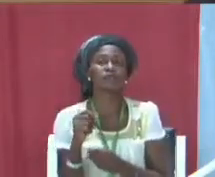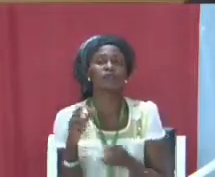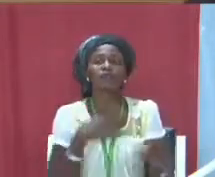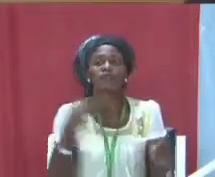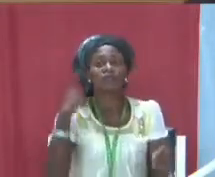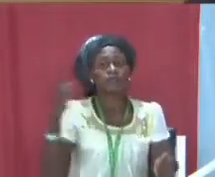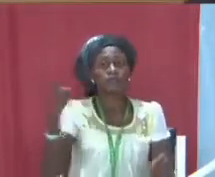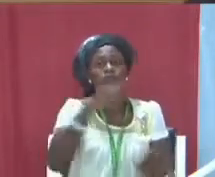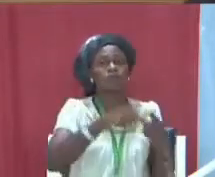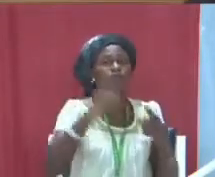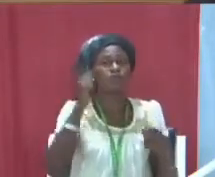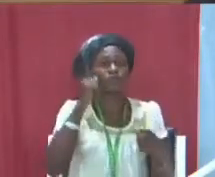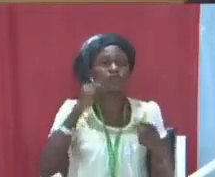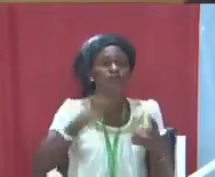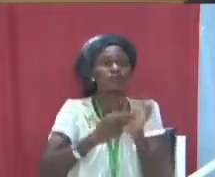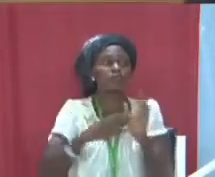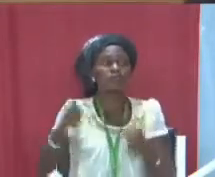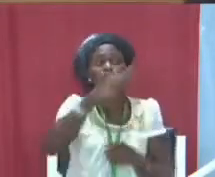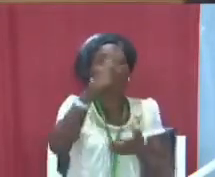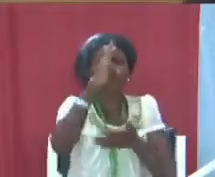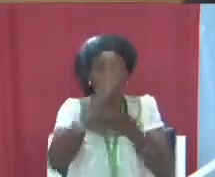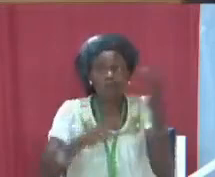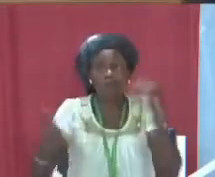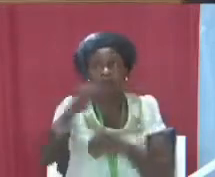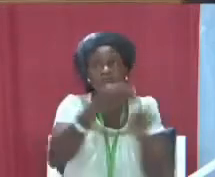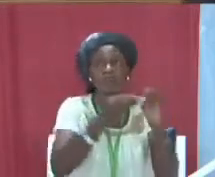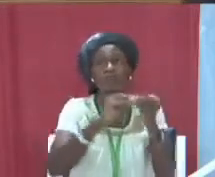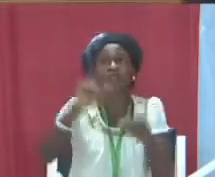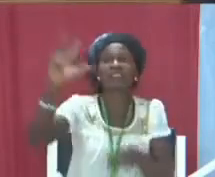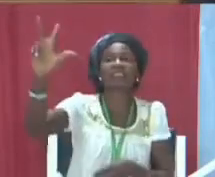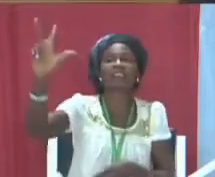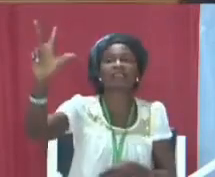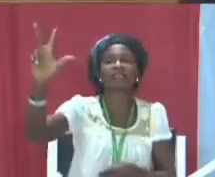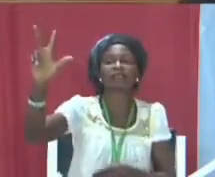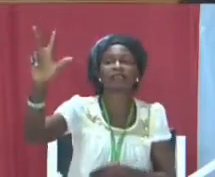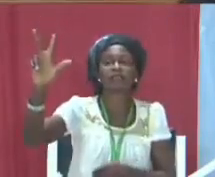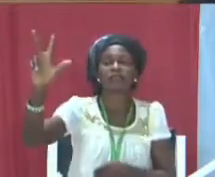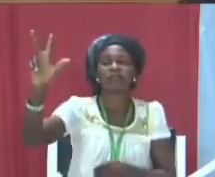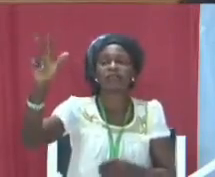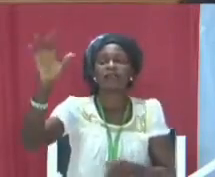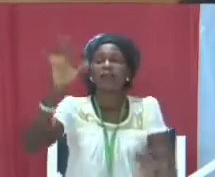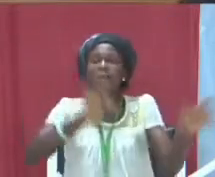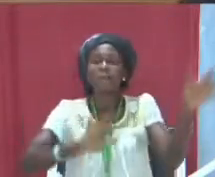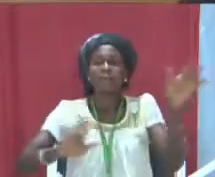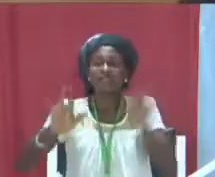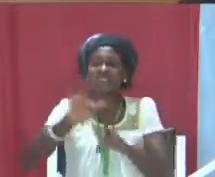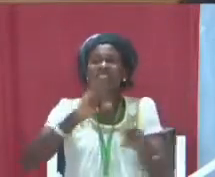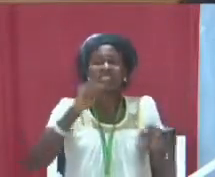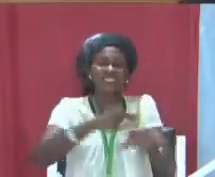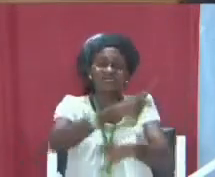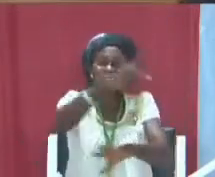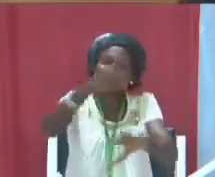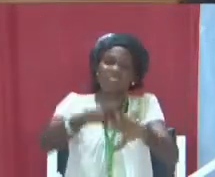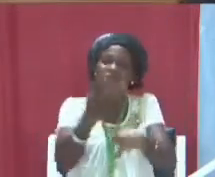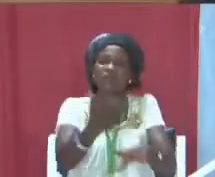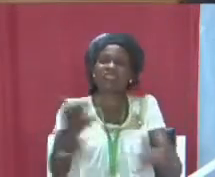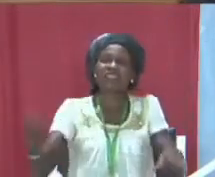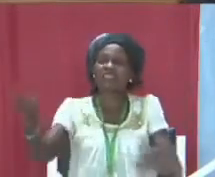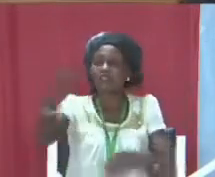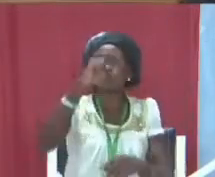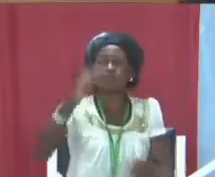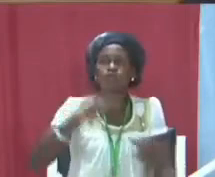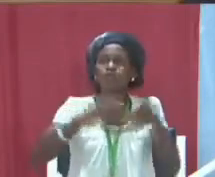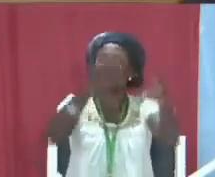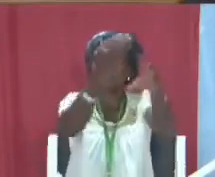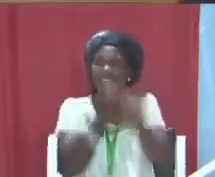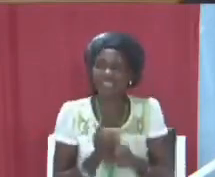you to listen properly, you need to humble yourself. Number three, mercy is the principal thing. You need to